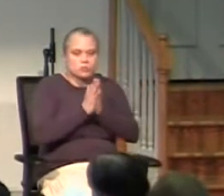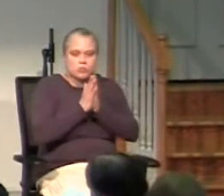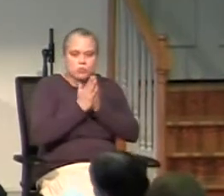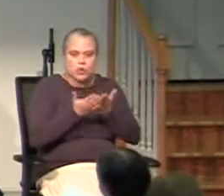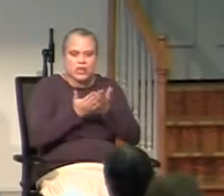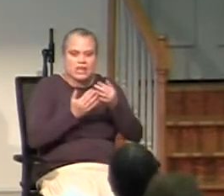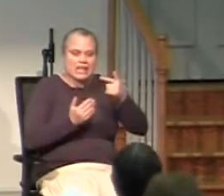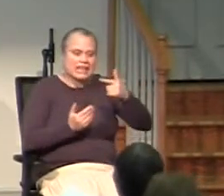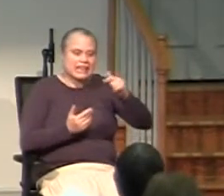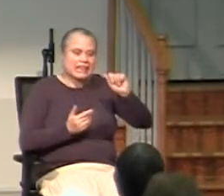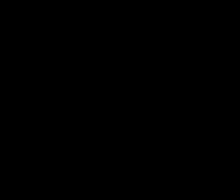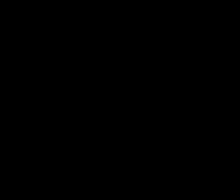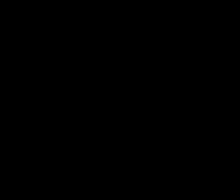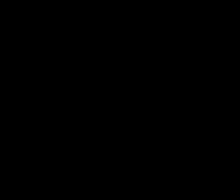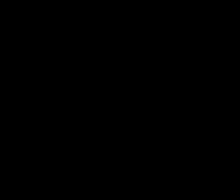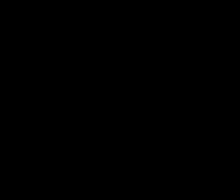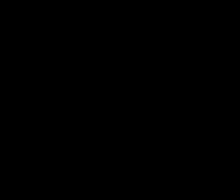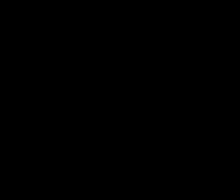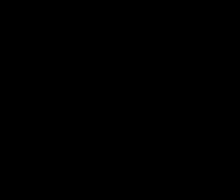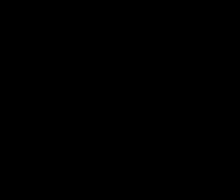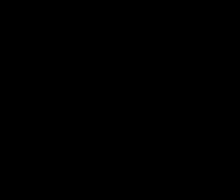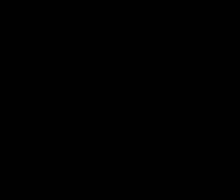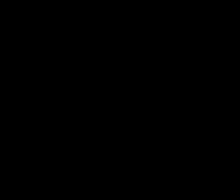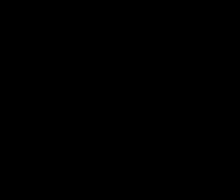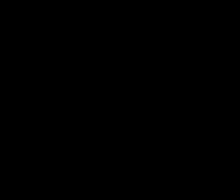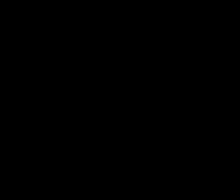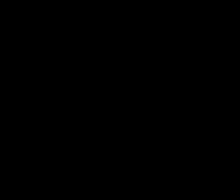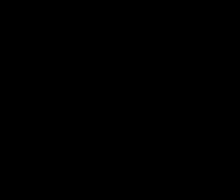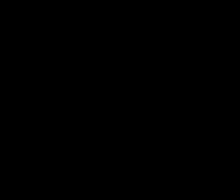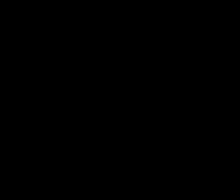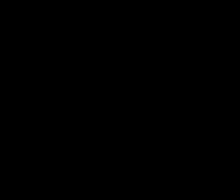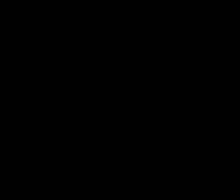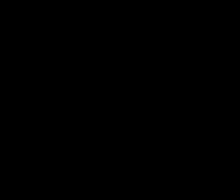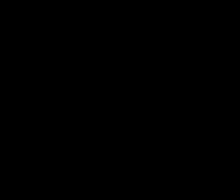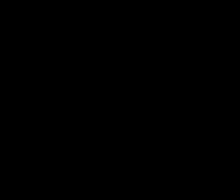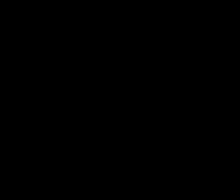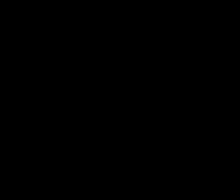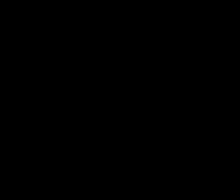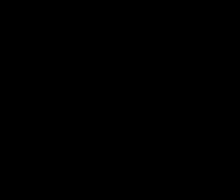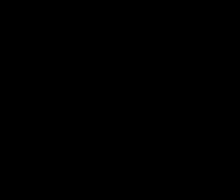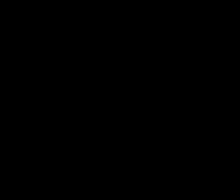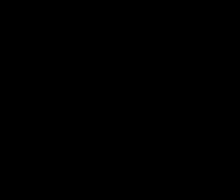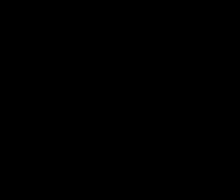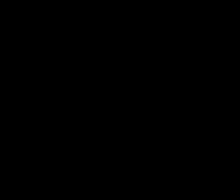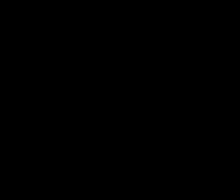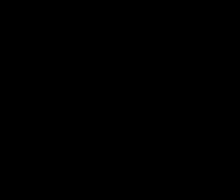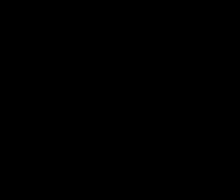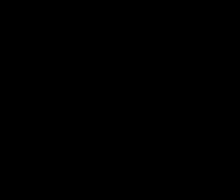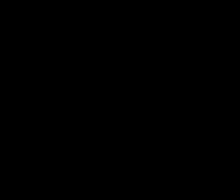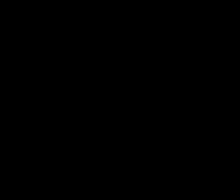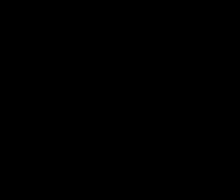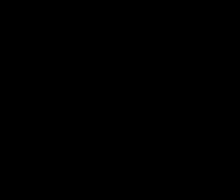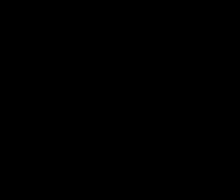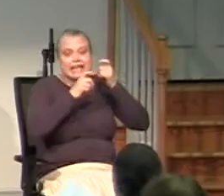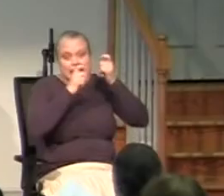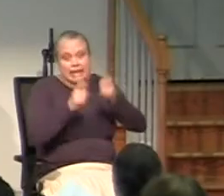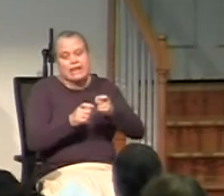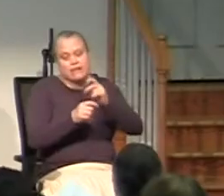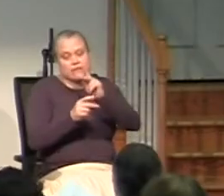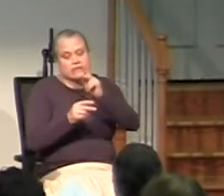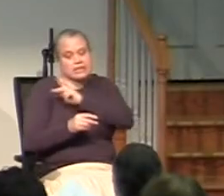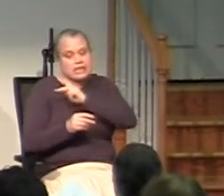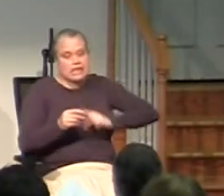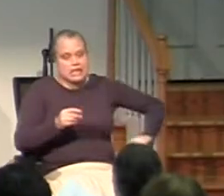Tidings. Now, God's court of judgment gives the kingdom to his people. As I mentioned earlier,